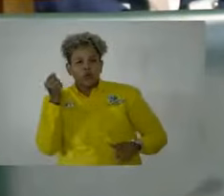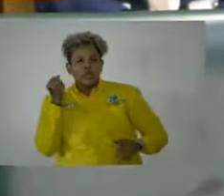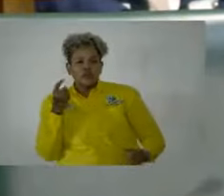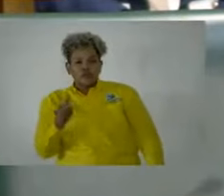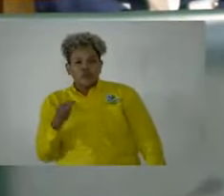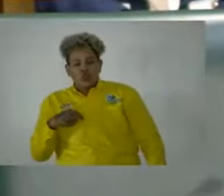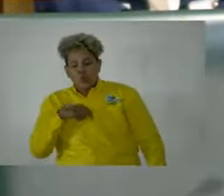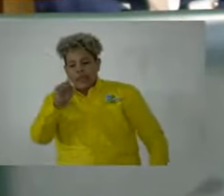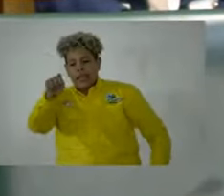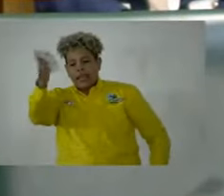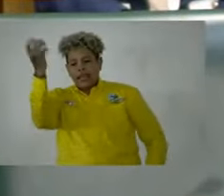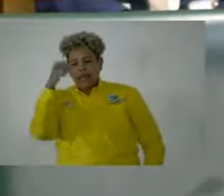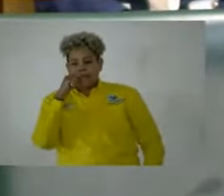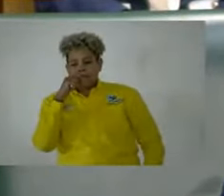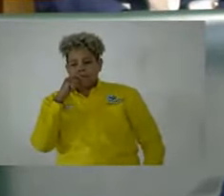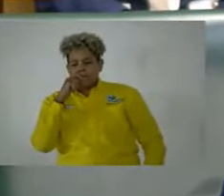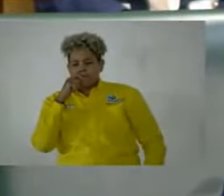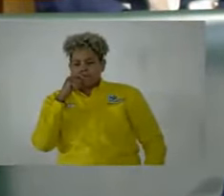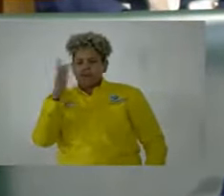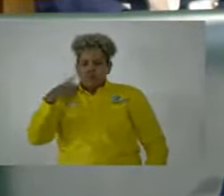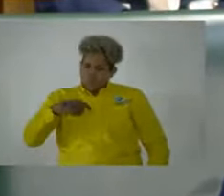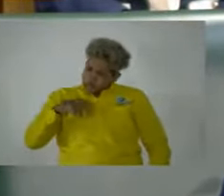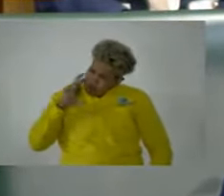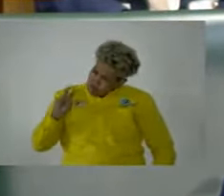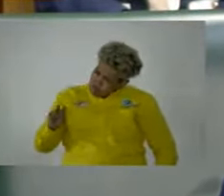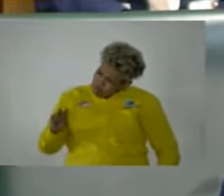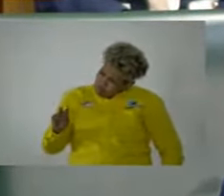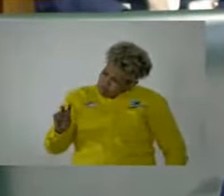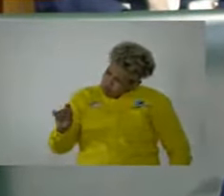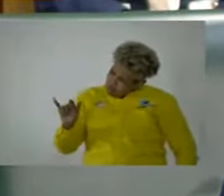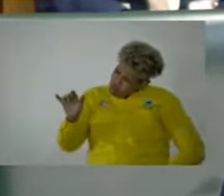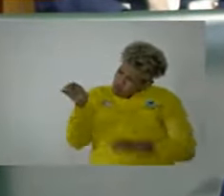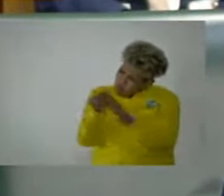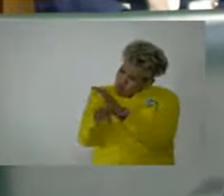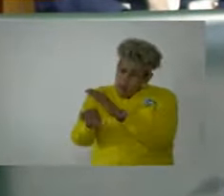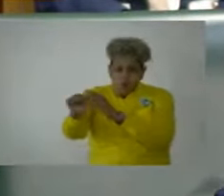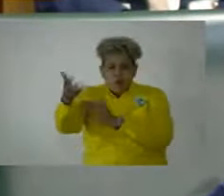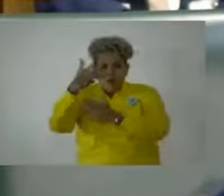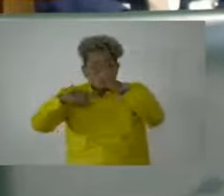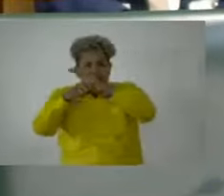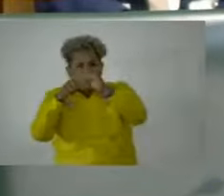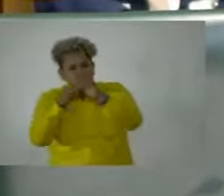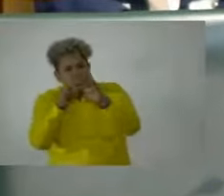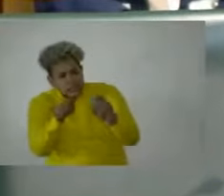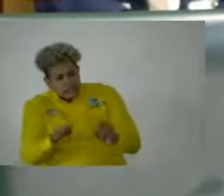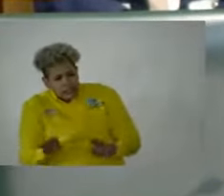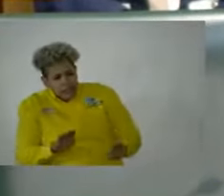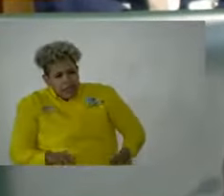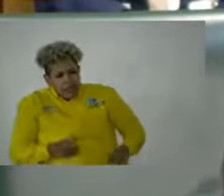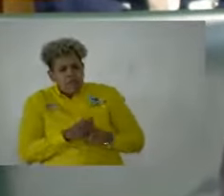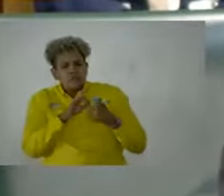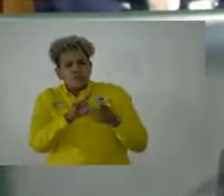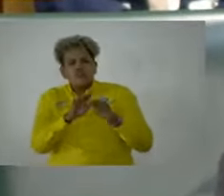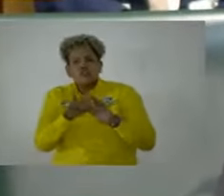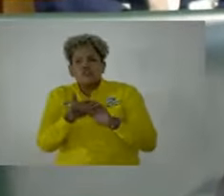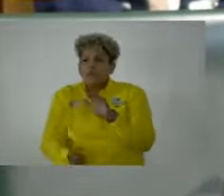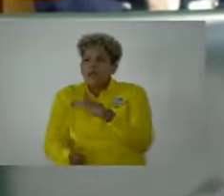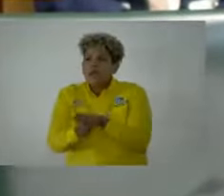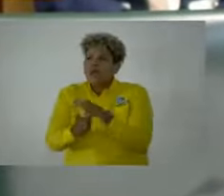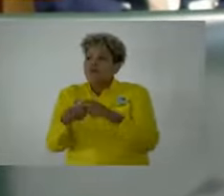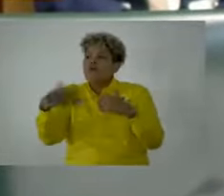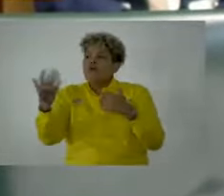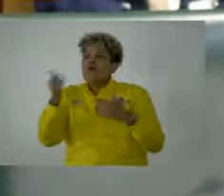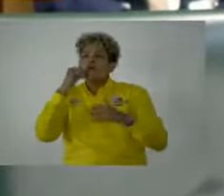need. Mr. Speaker, we recognize that crime and other socially negative behaviors in Jamaica emerge from